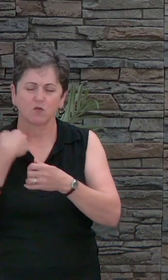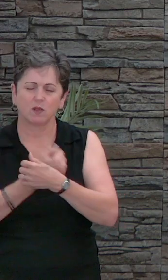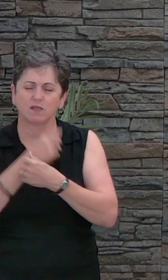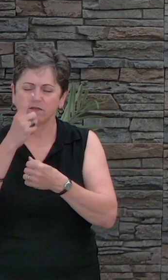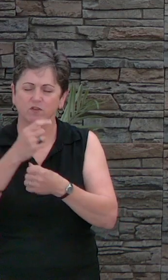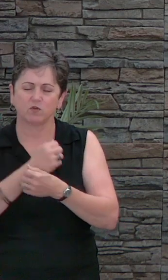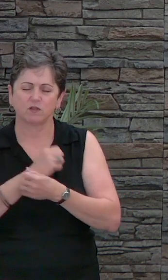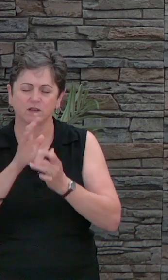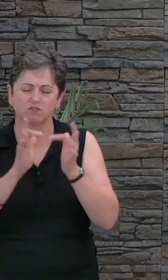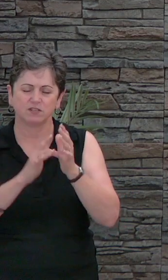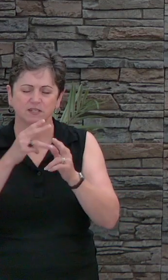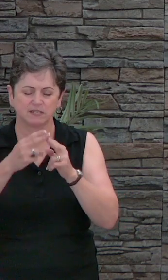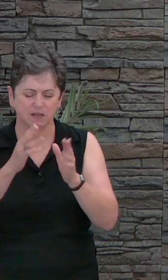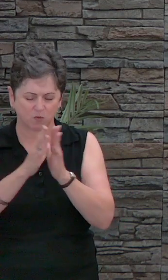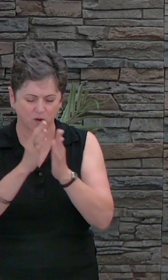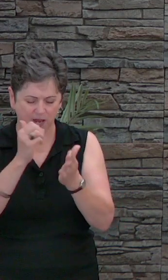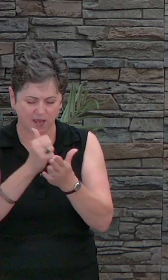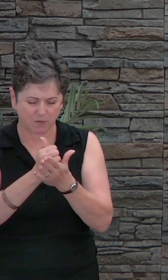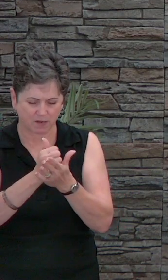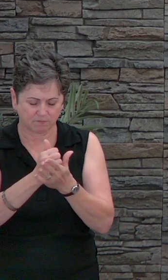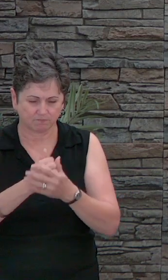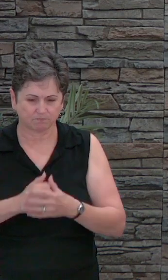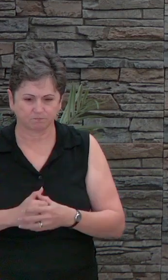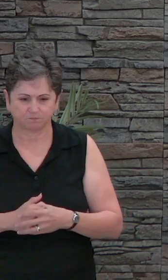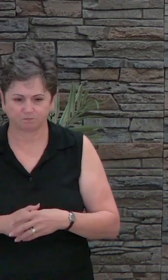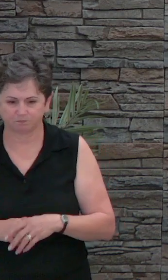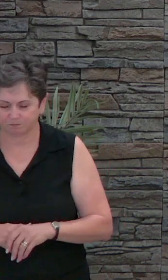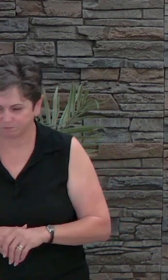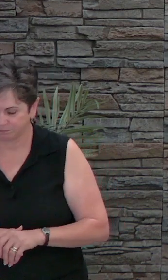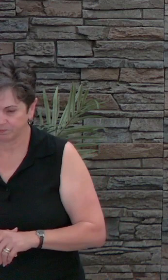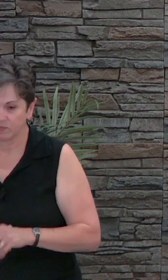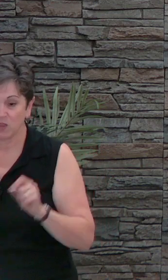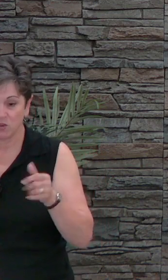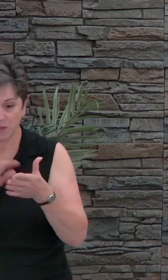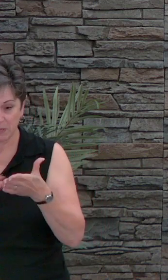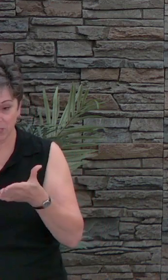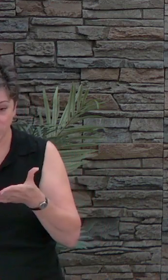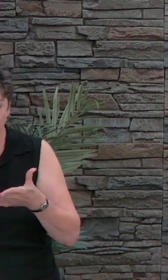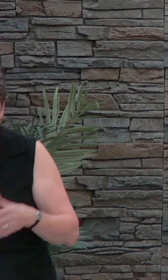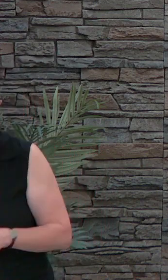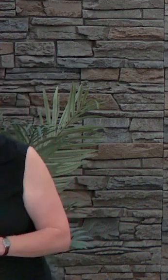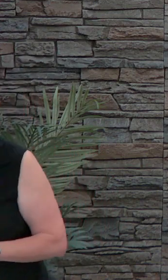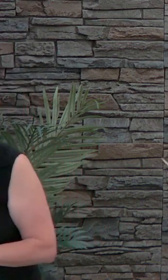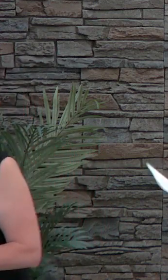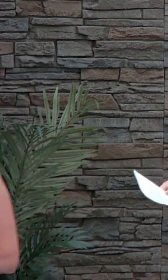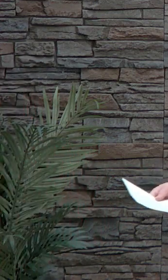love you. We love Jesus. In his name we pray. Amen. You may be excused.